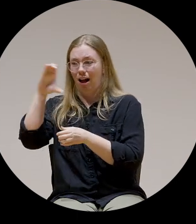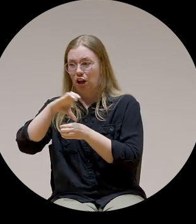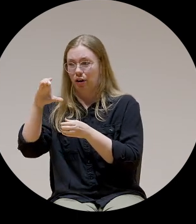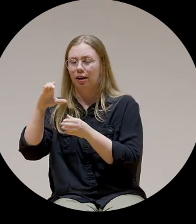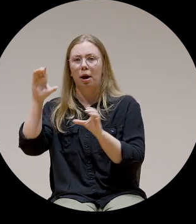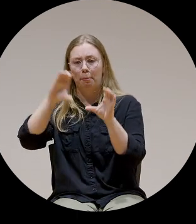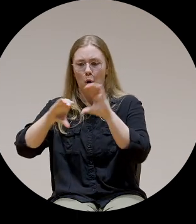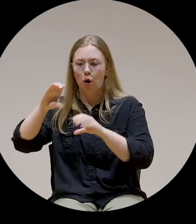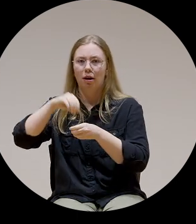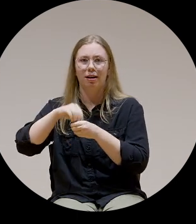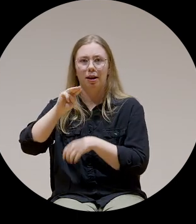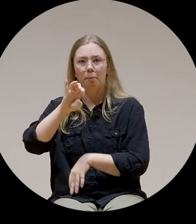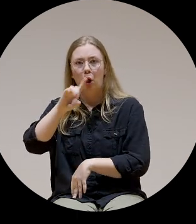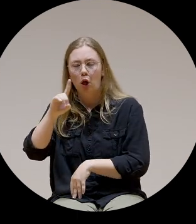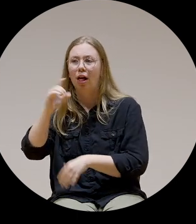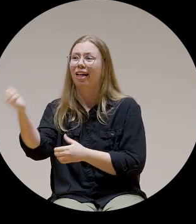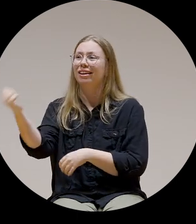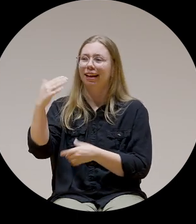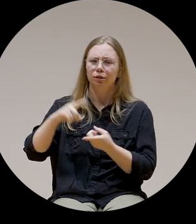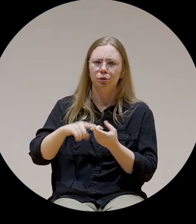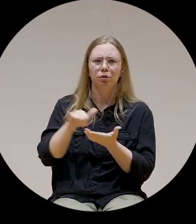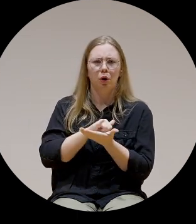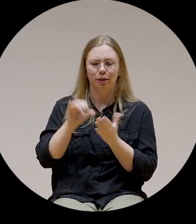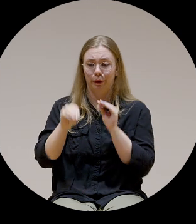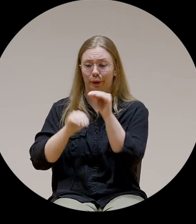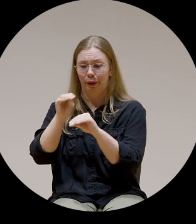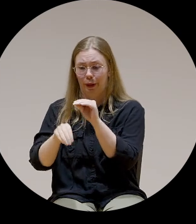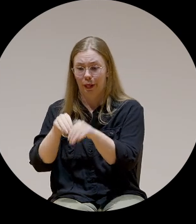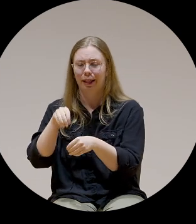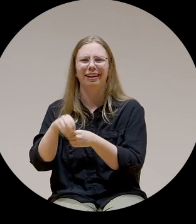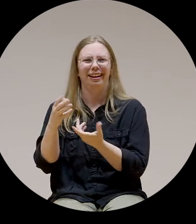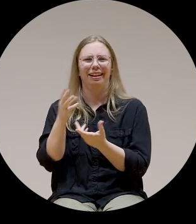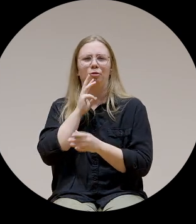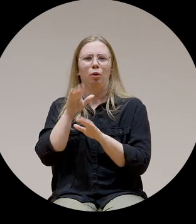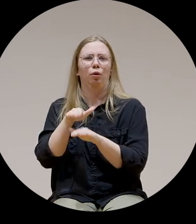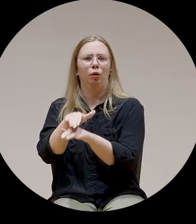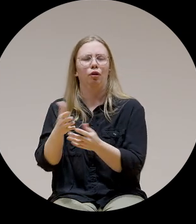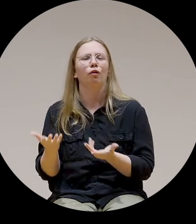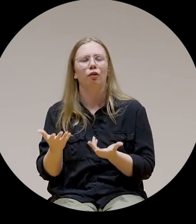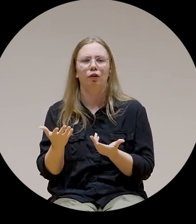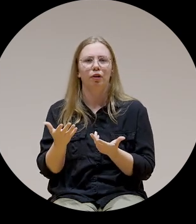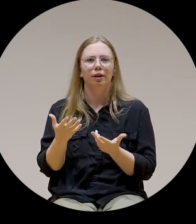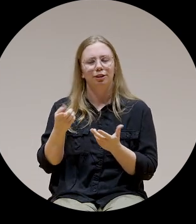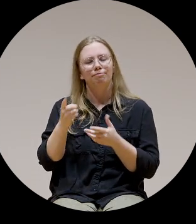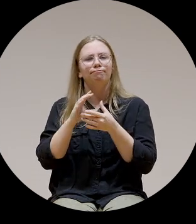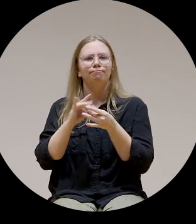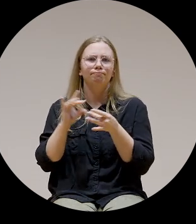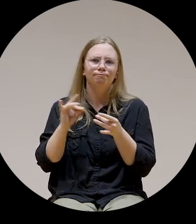to be installed along the coastline. And she's getting at this further kind of degradation